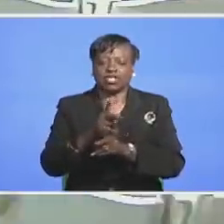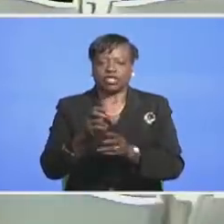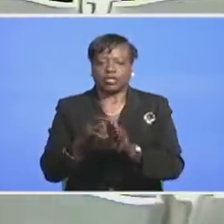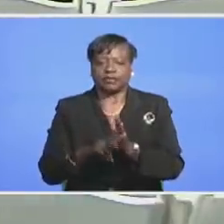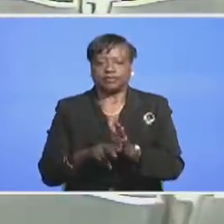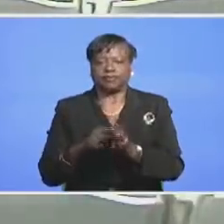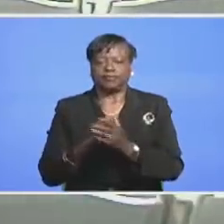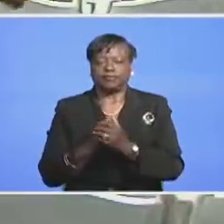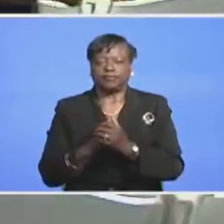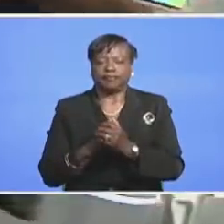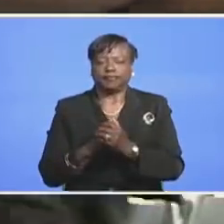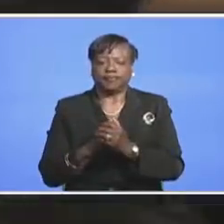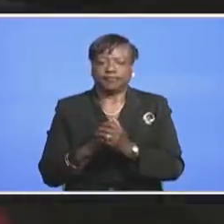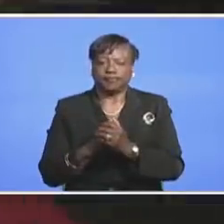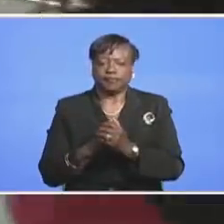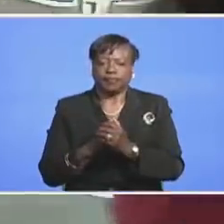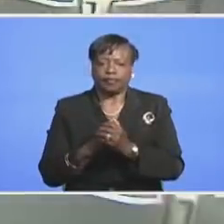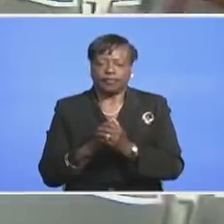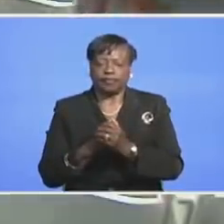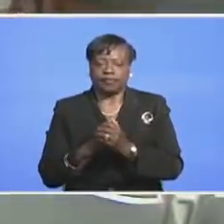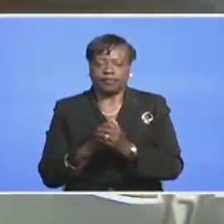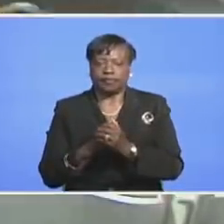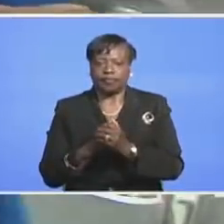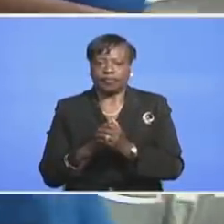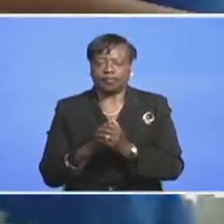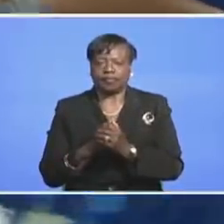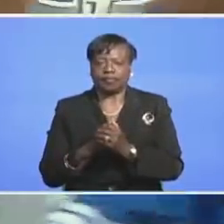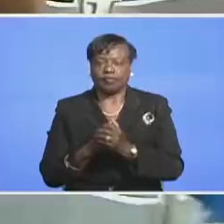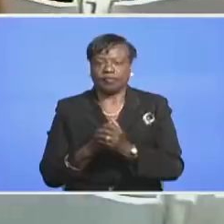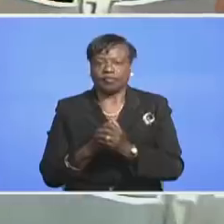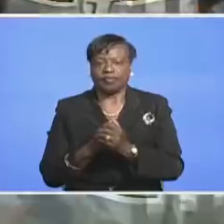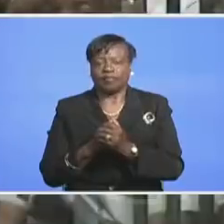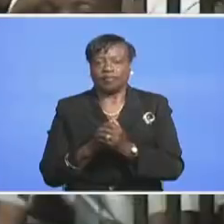p.m. newscast. Fern Carey, ZNS Network News.